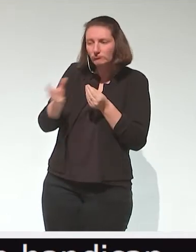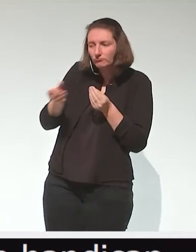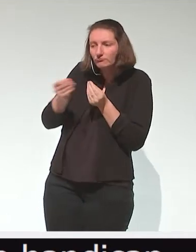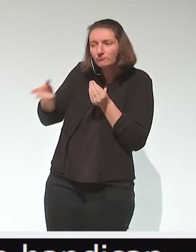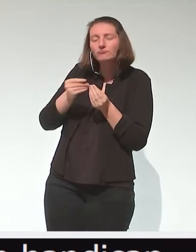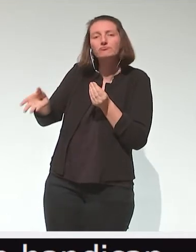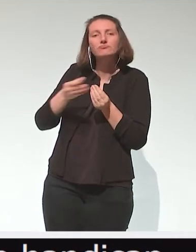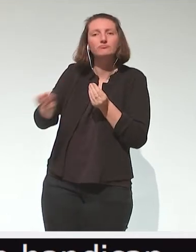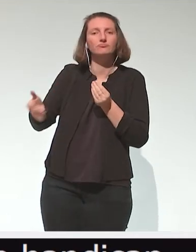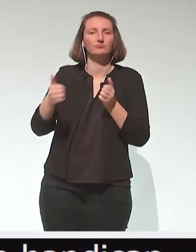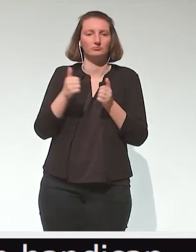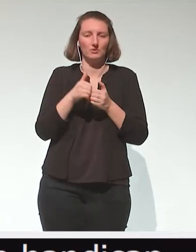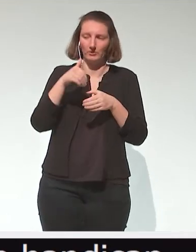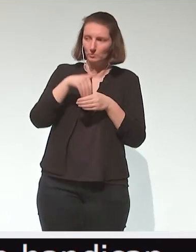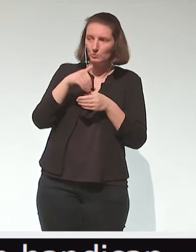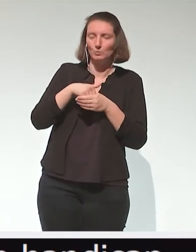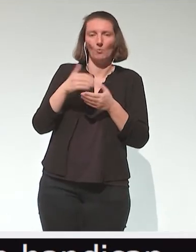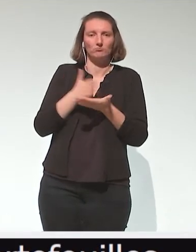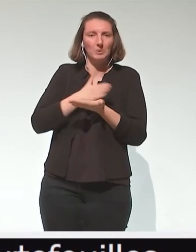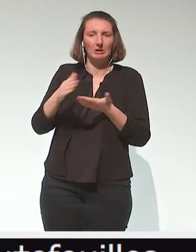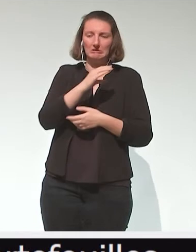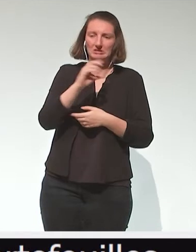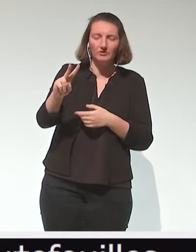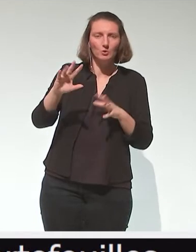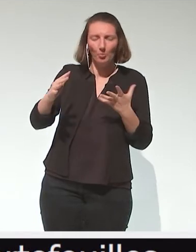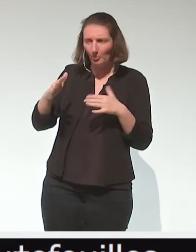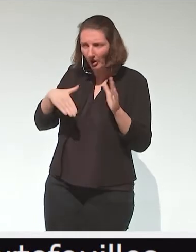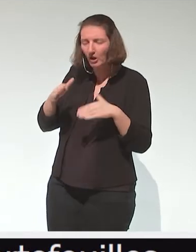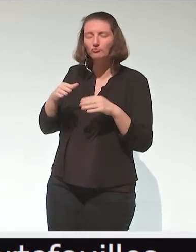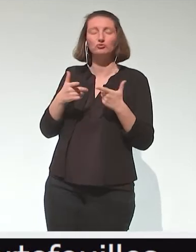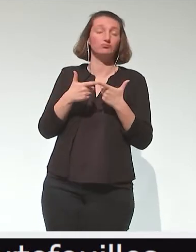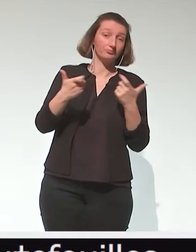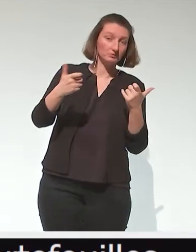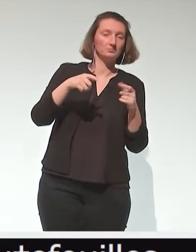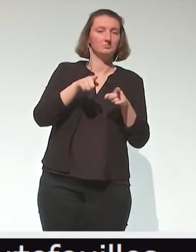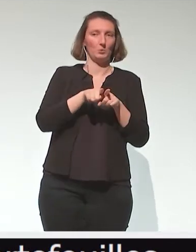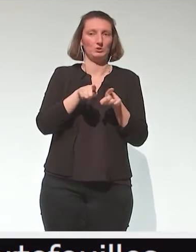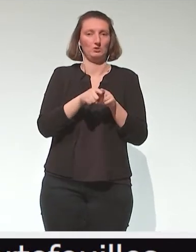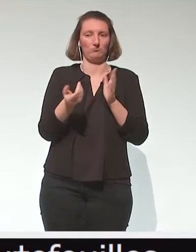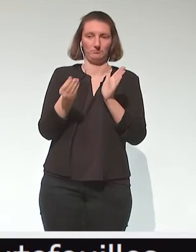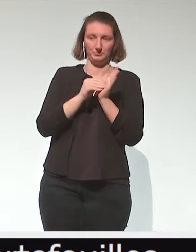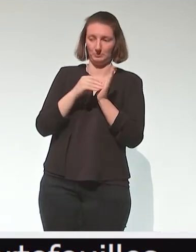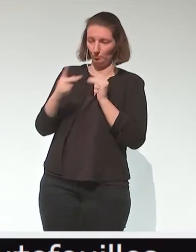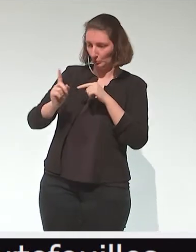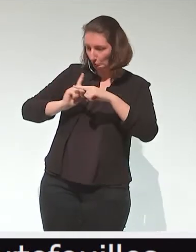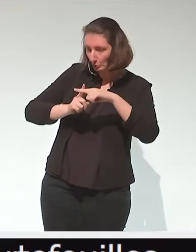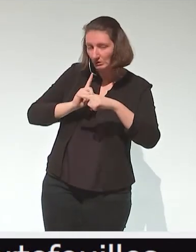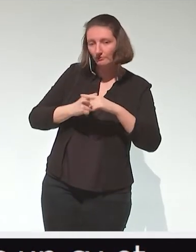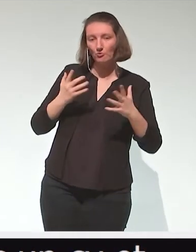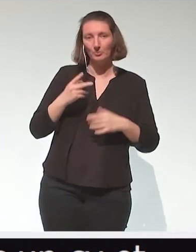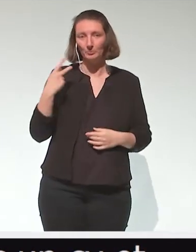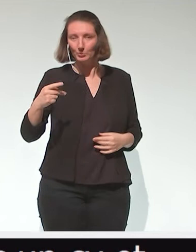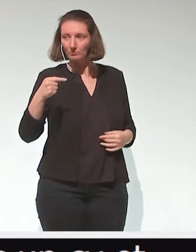establishments, but with my strengths and weaknesses, likes and dislikes, what do I perform good,